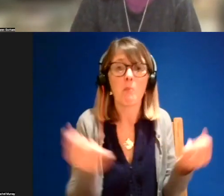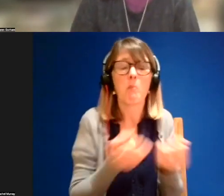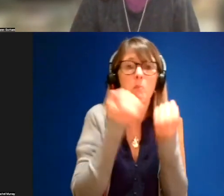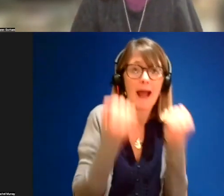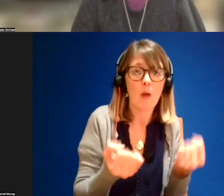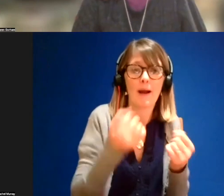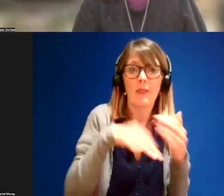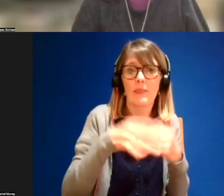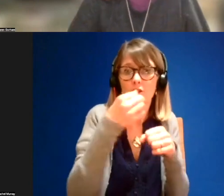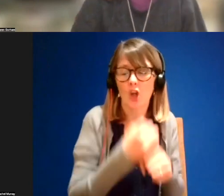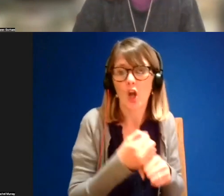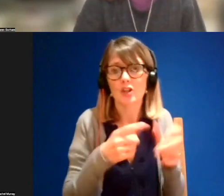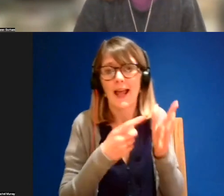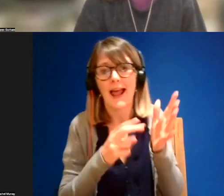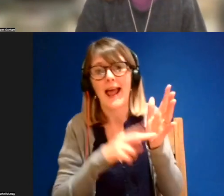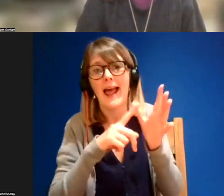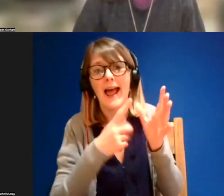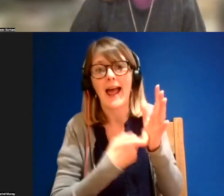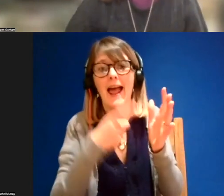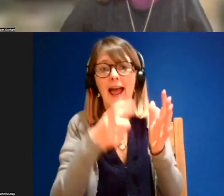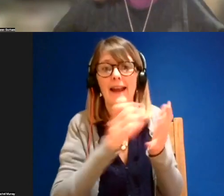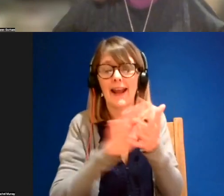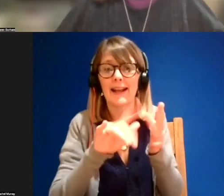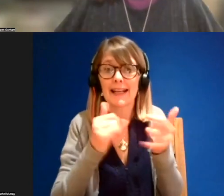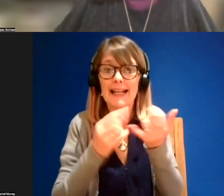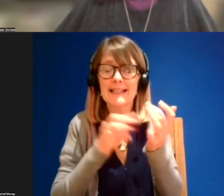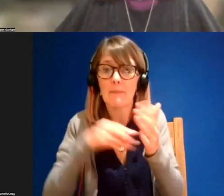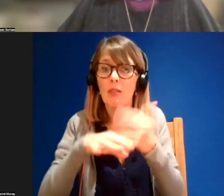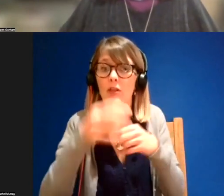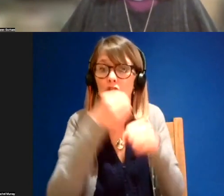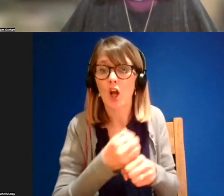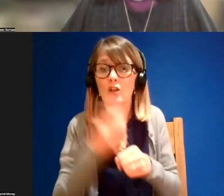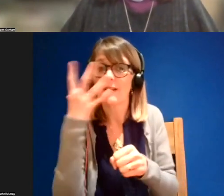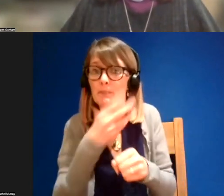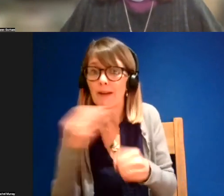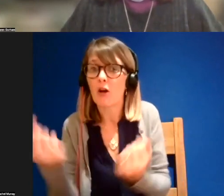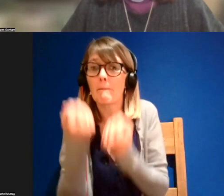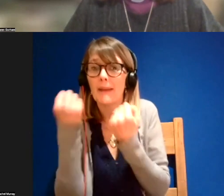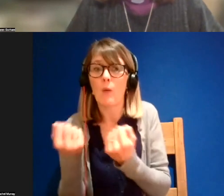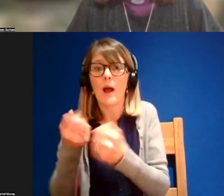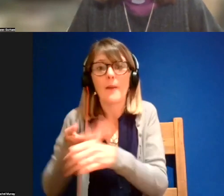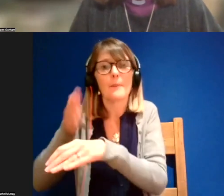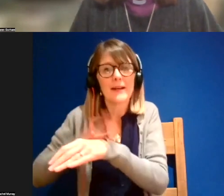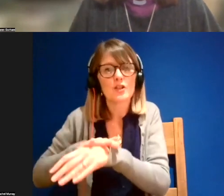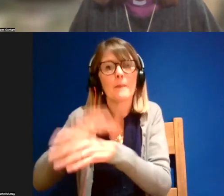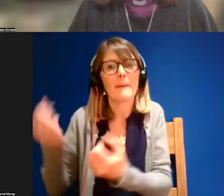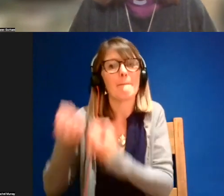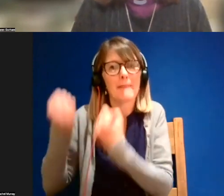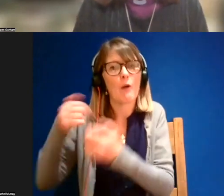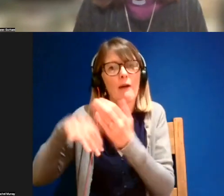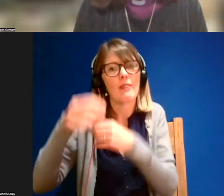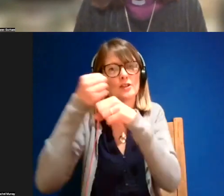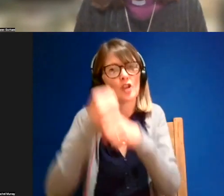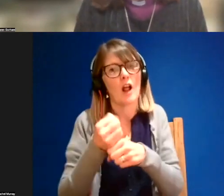power in the church, on the spirit and power in the church, and on bishops and power in the church over the coming